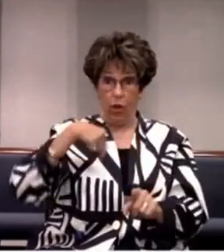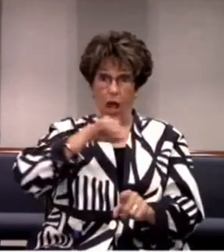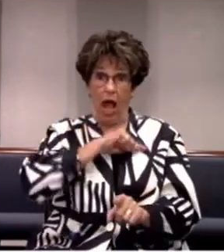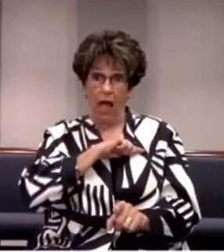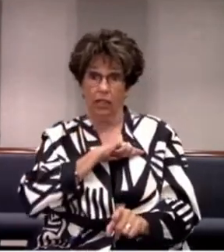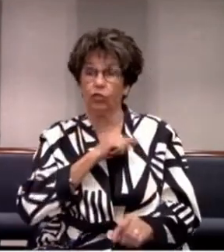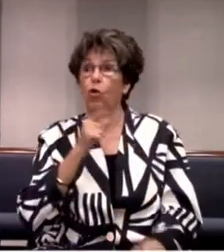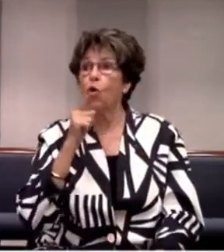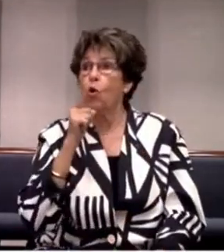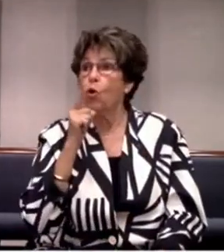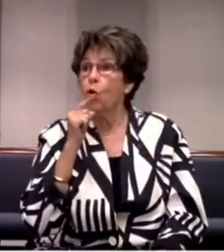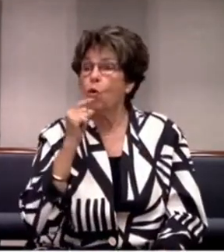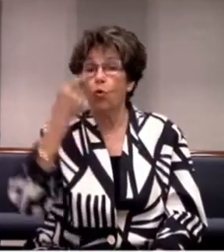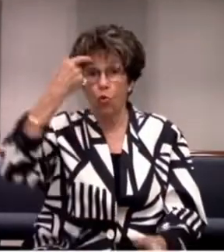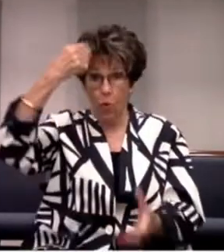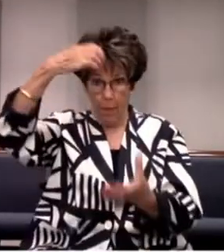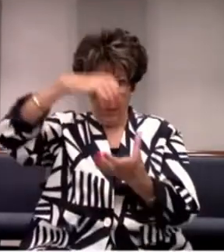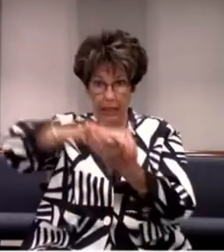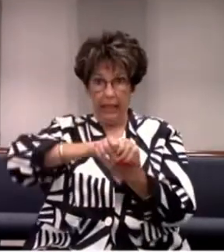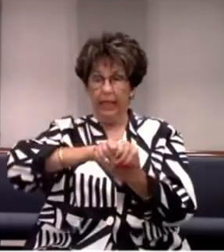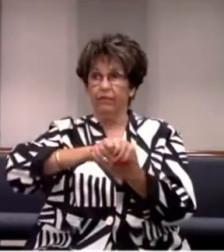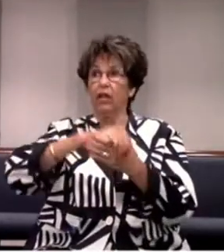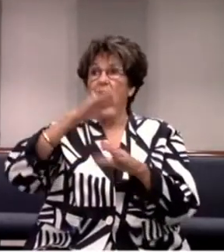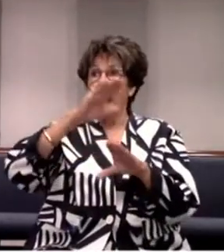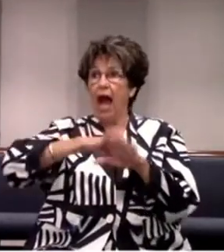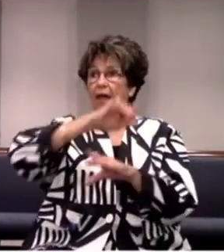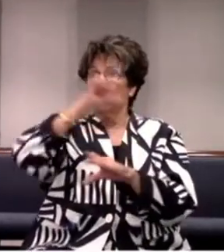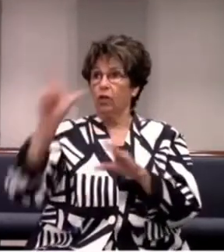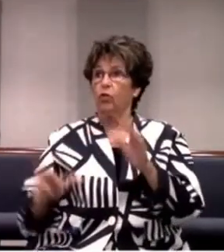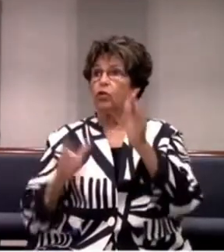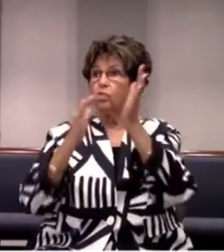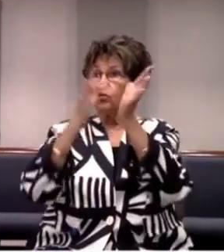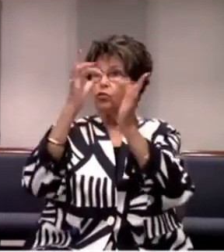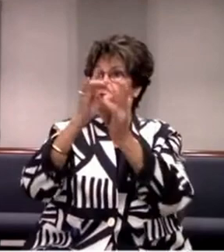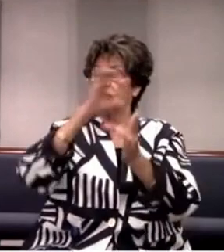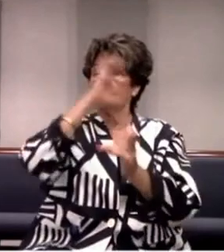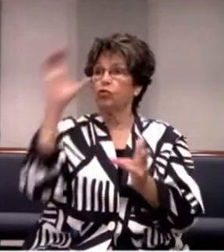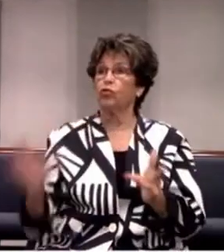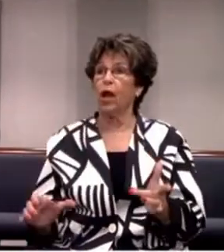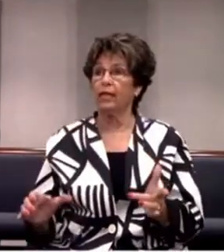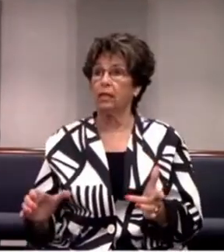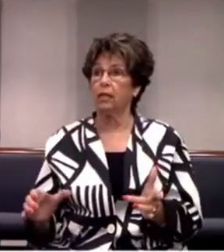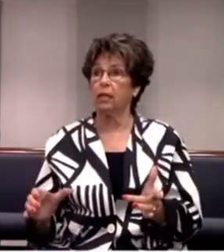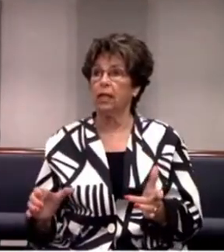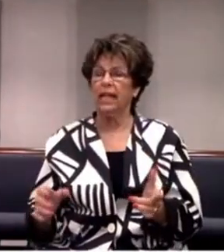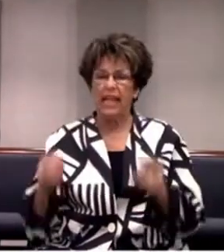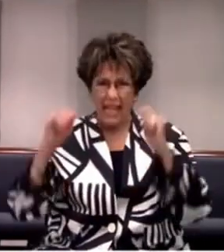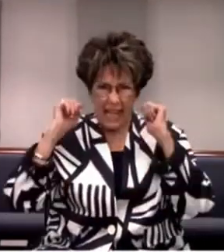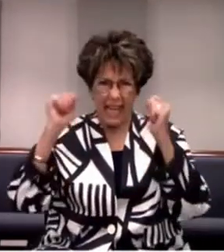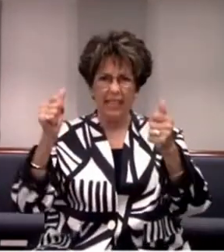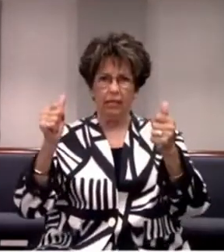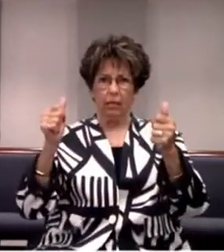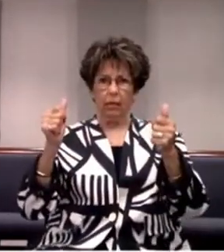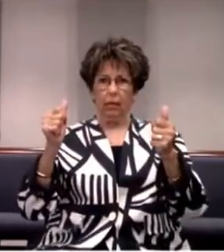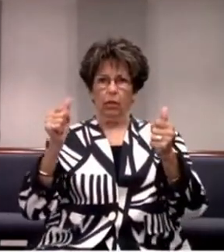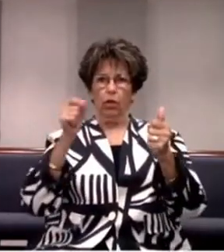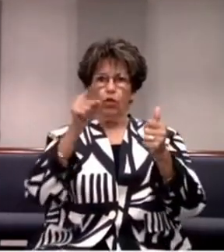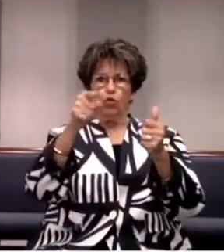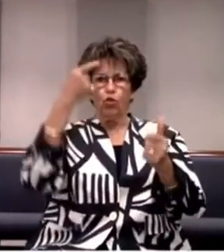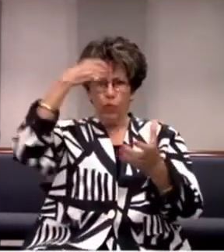that word class? Believed on the Lord Jesus Christ. So the moment that you